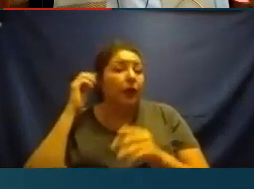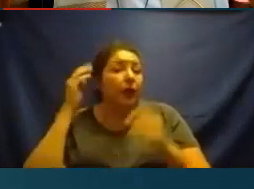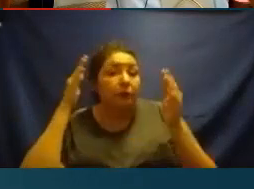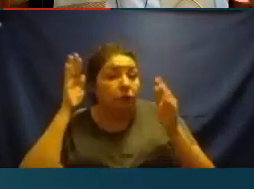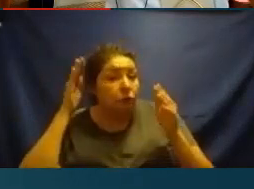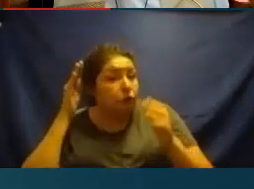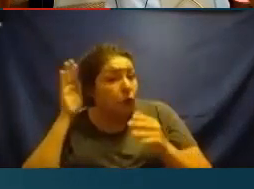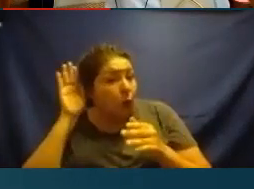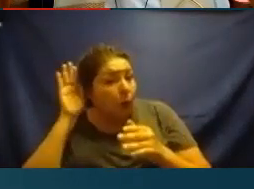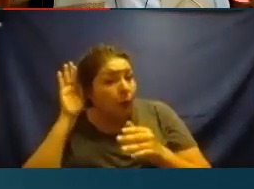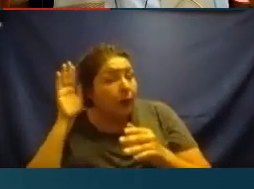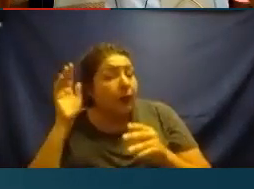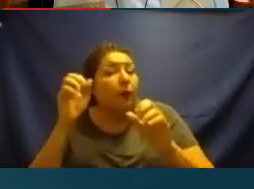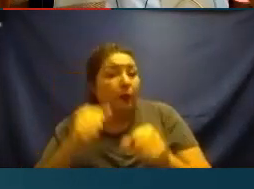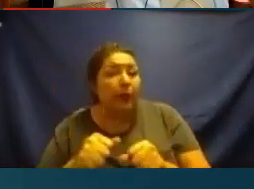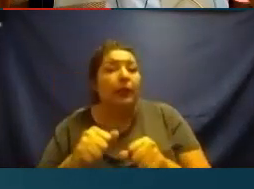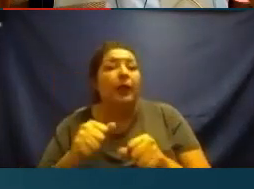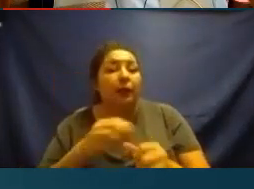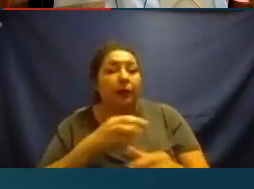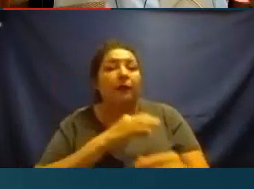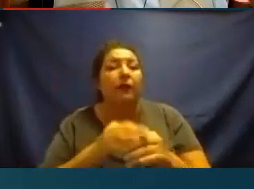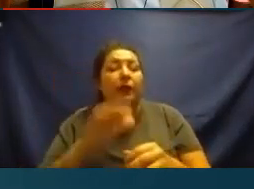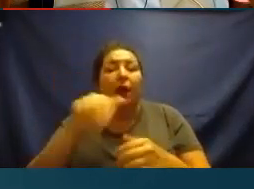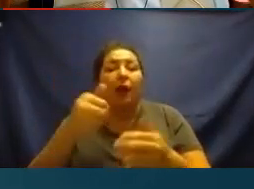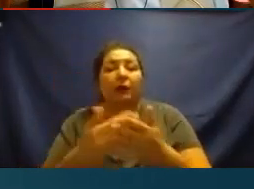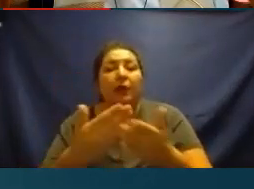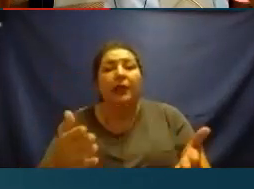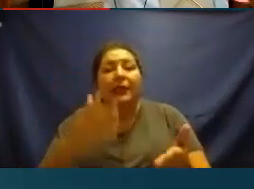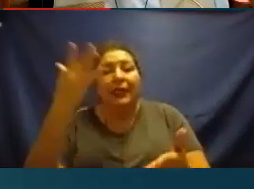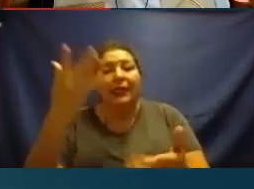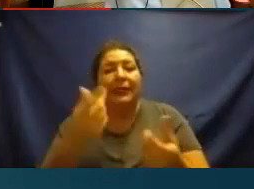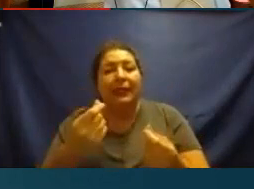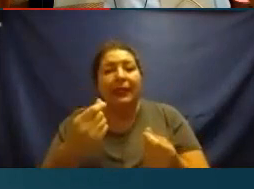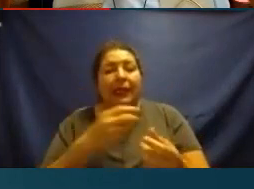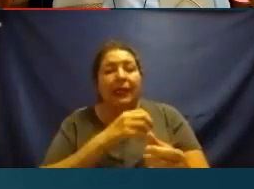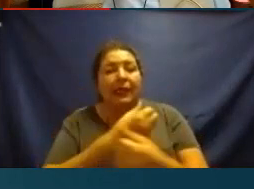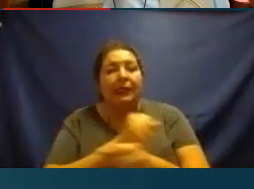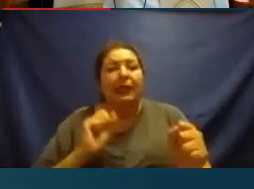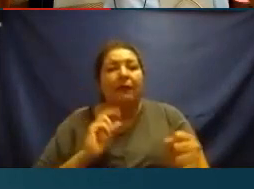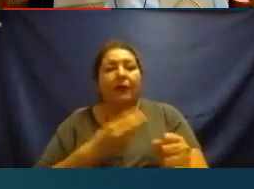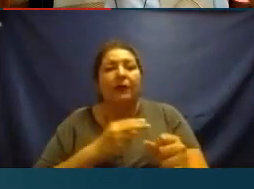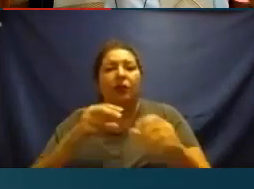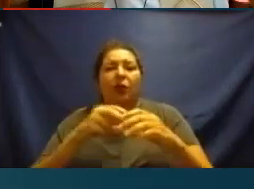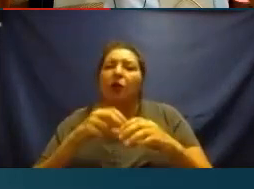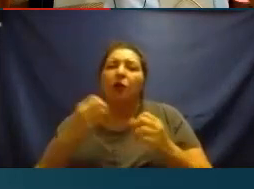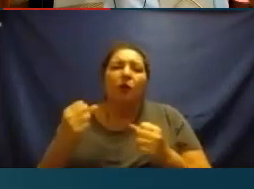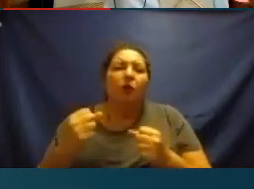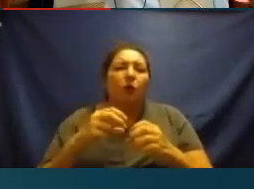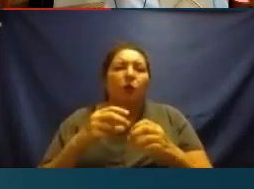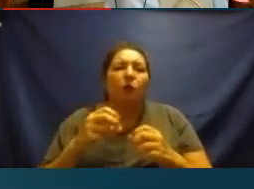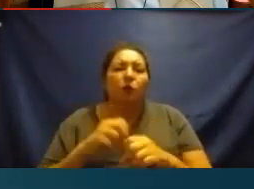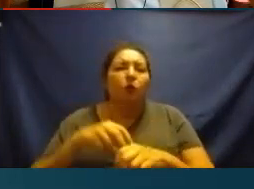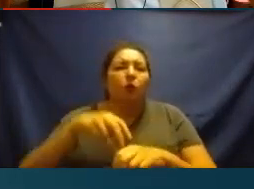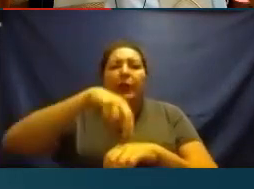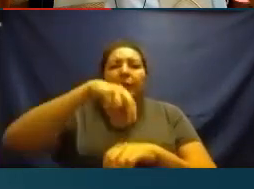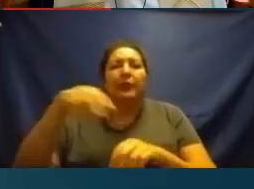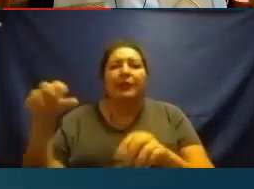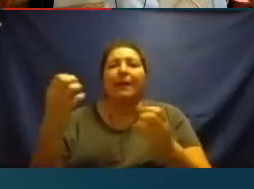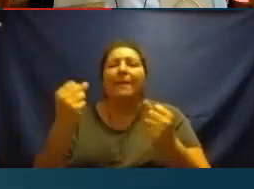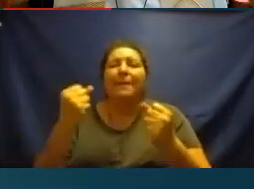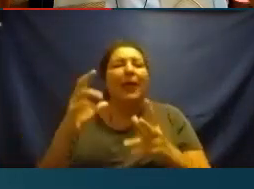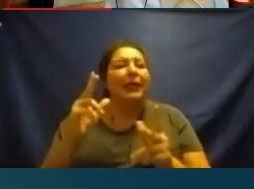with faith all that he has done to save us. Raise us up many who will serve you in the various callings of